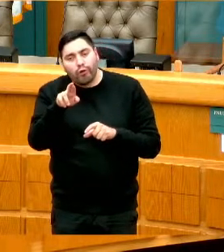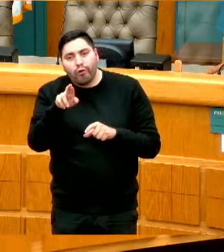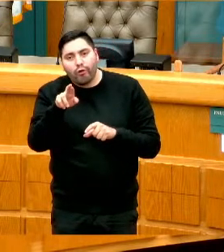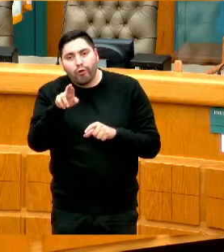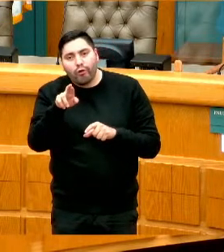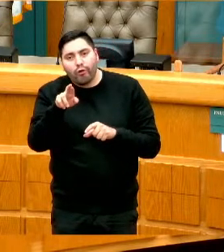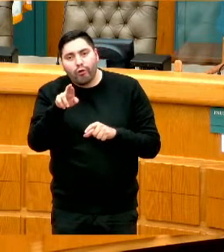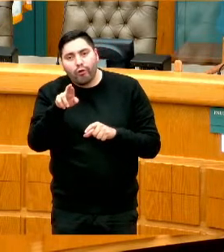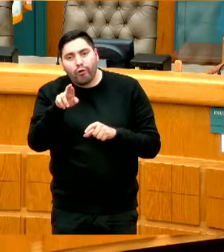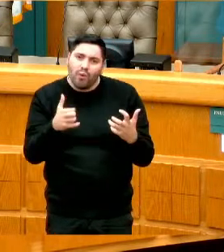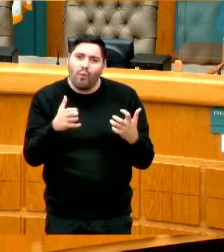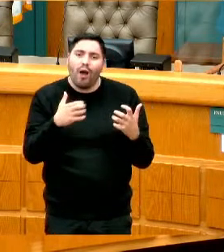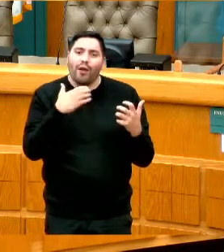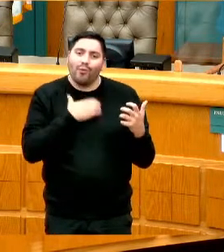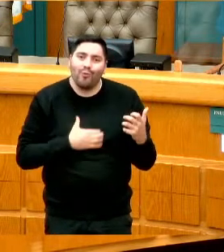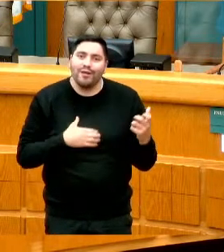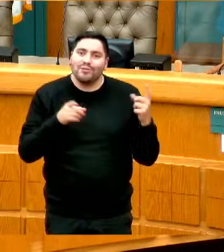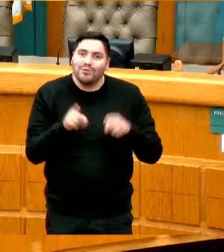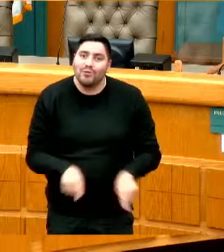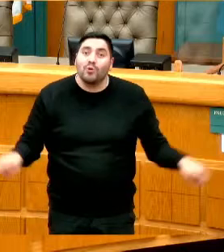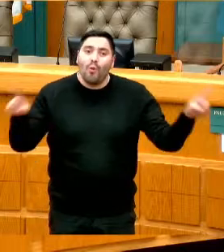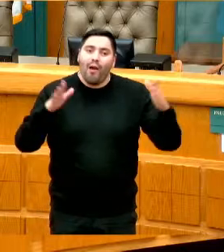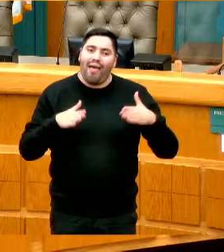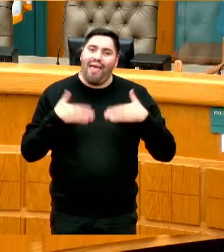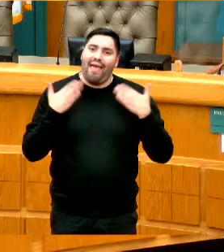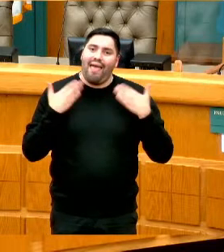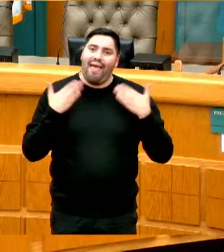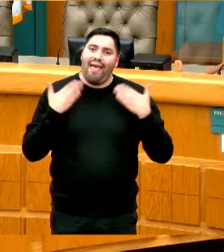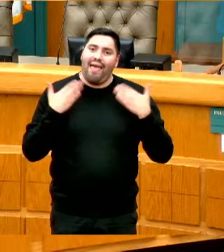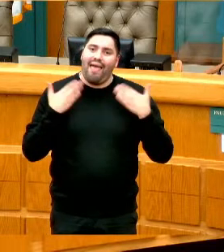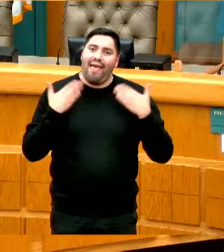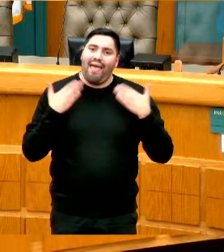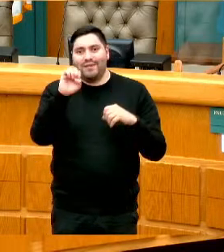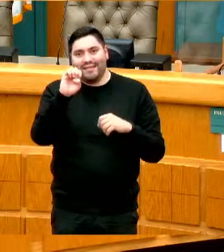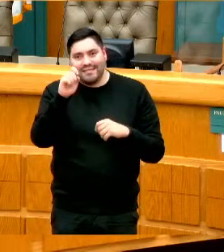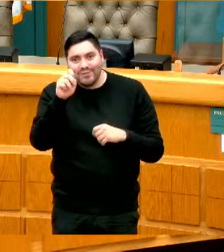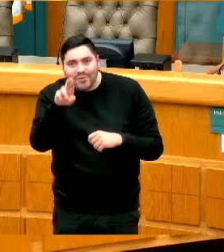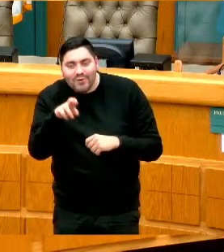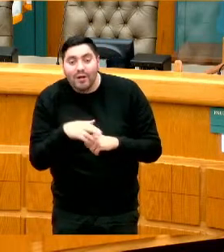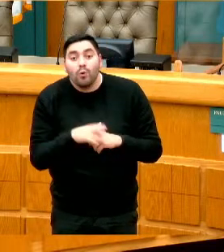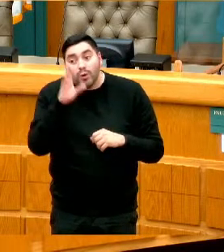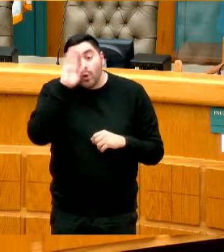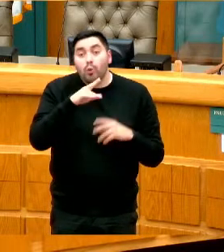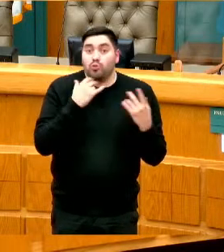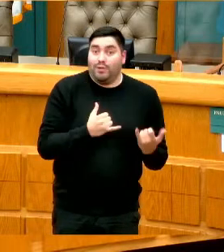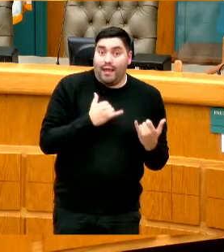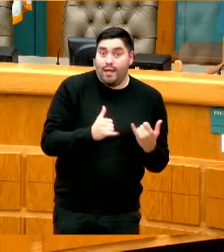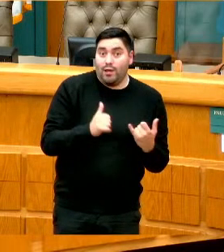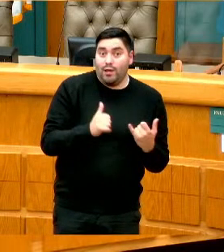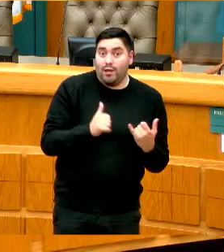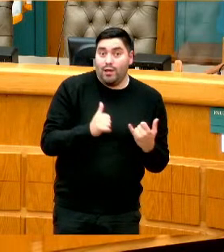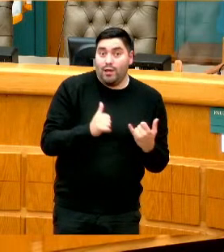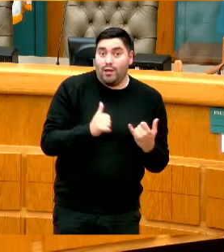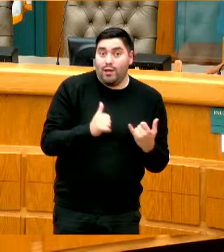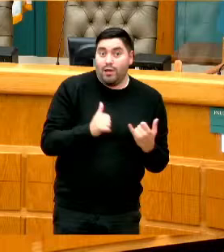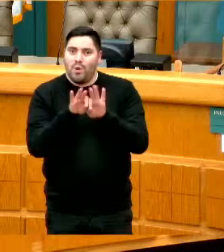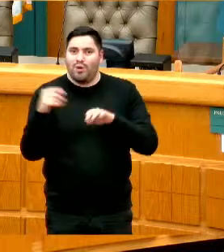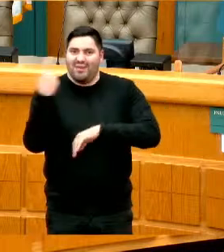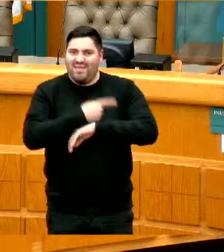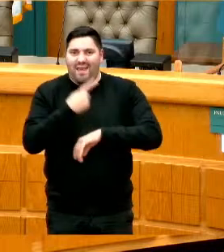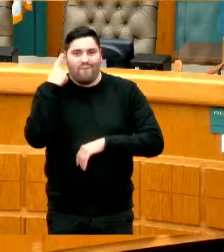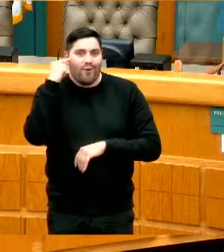want to wish everybody a happy Easter weekend. We know today and tomorrow are important days in the Catholic